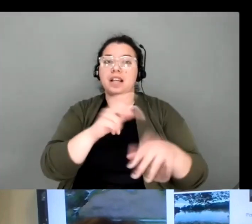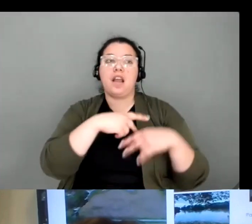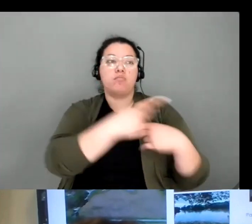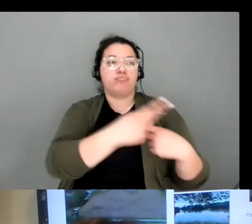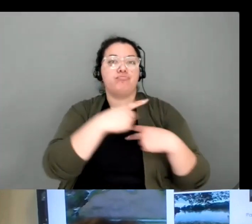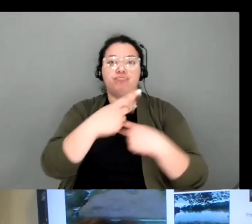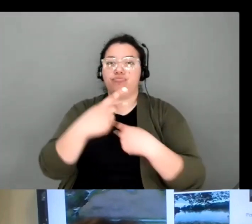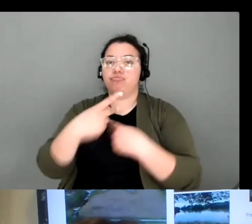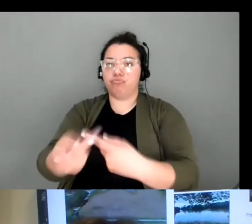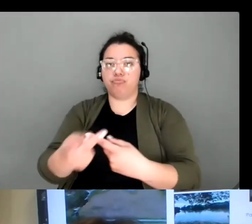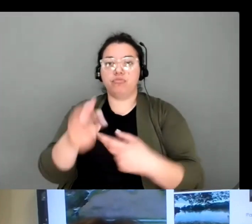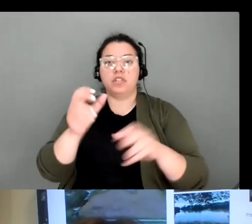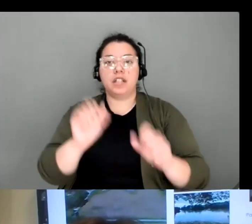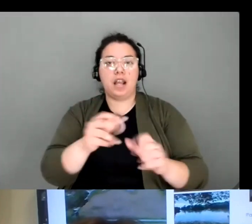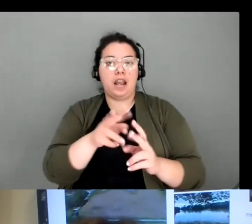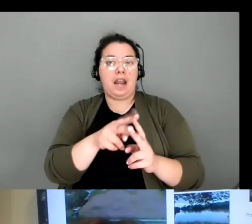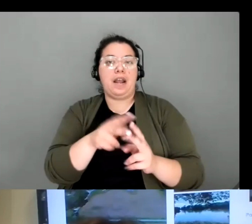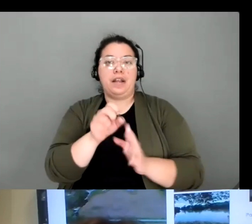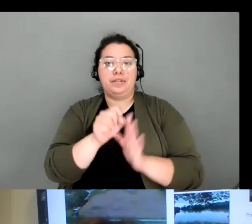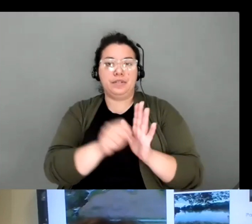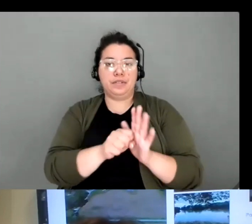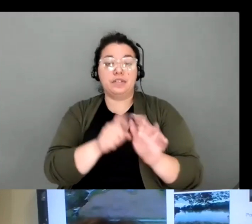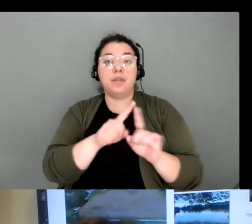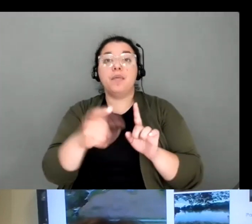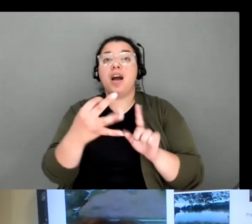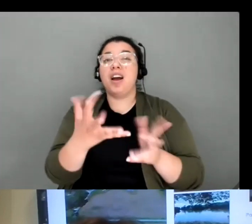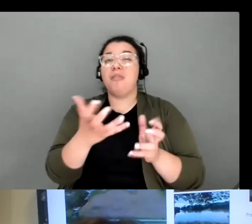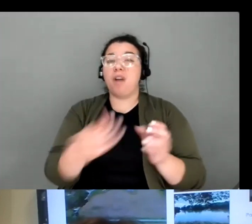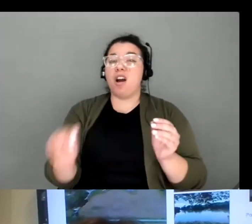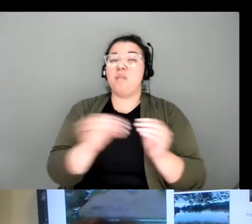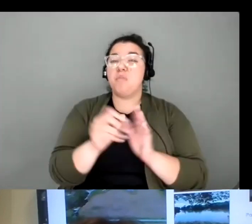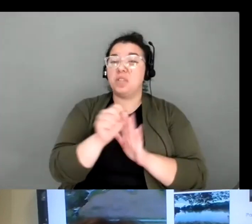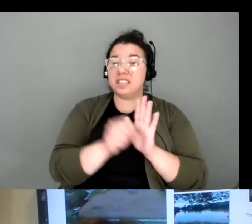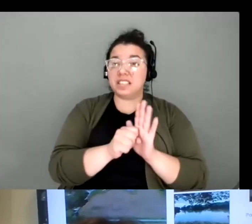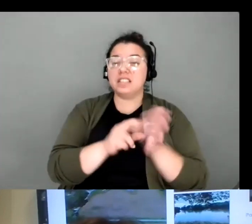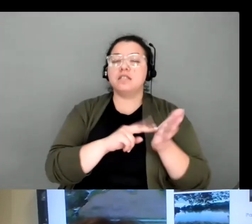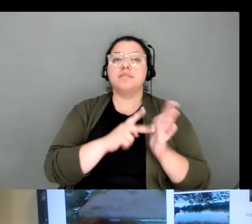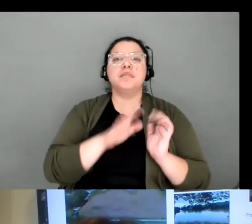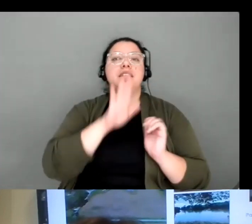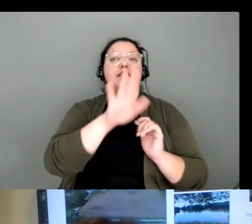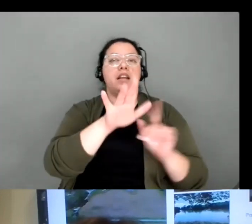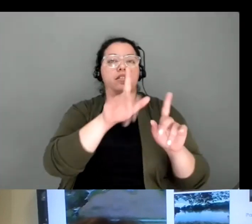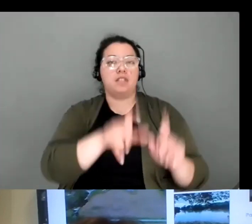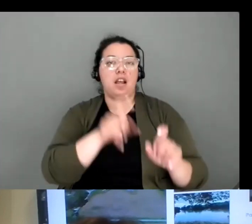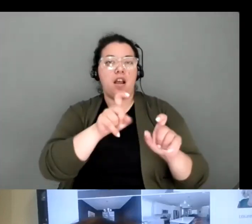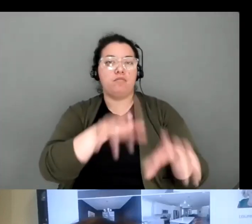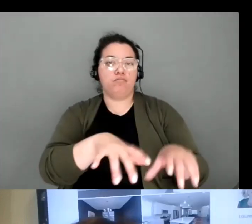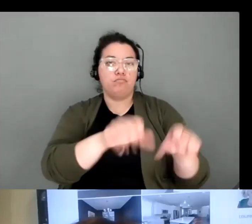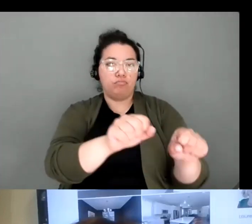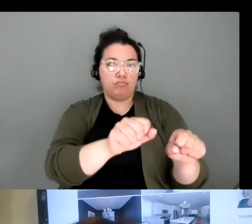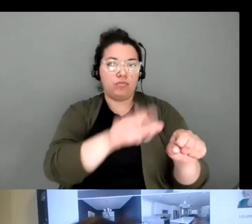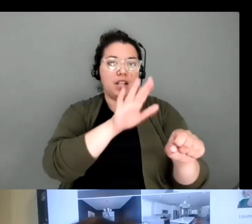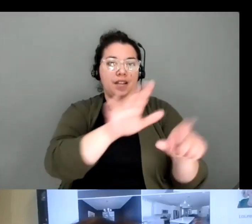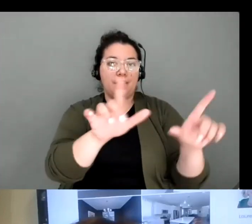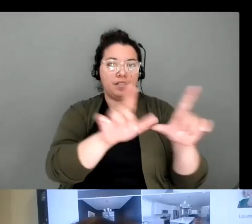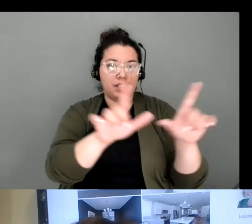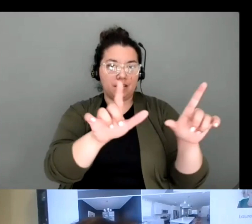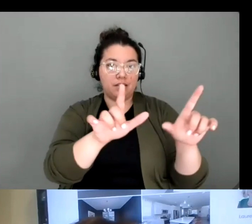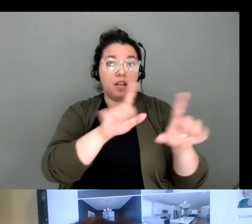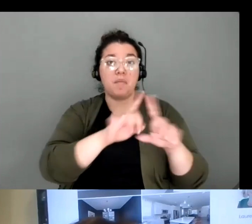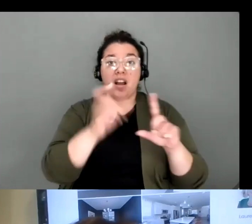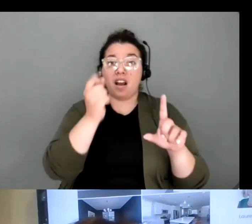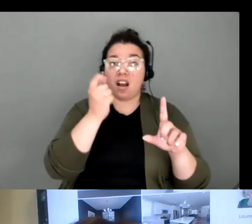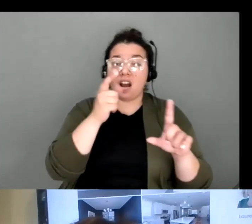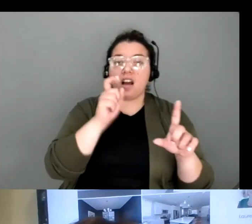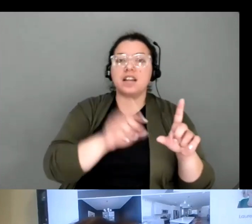states. If I wanted to go out and get other states, I would have to go out and obtain those particular states licensing, but all I would have to do is take